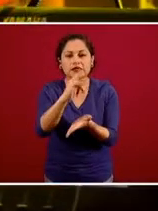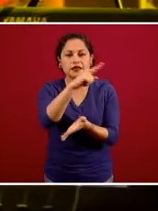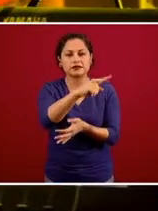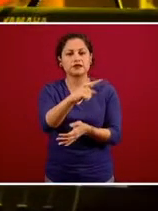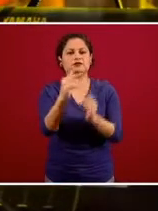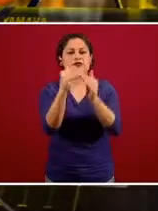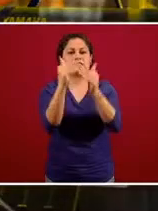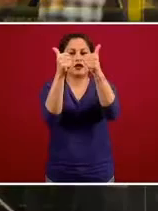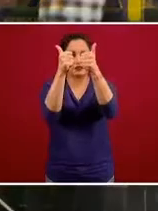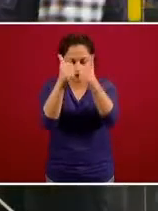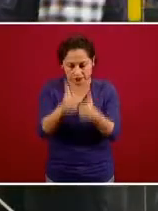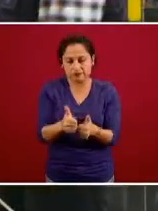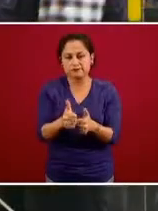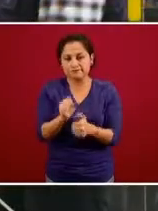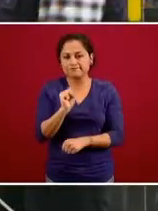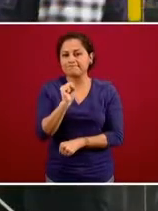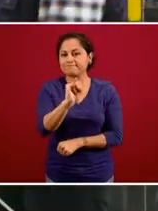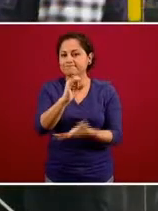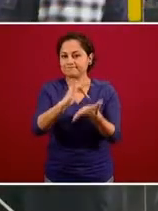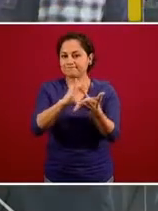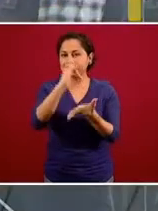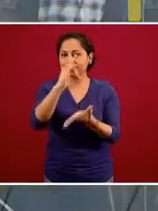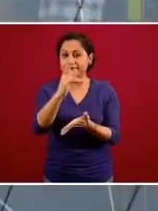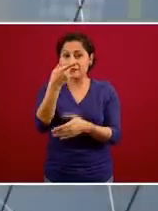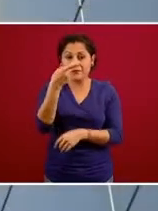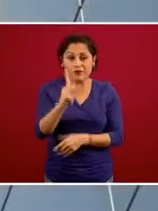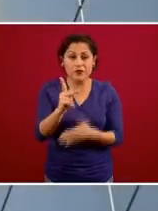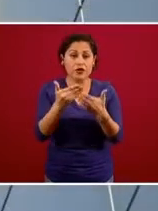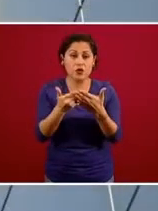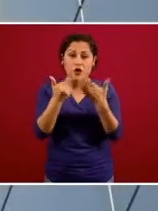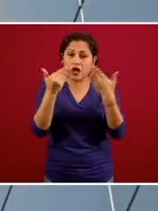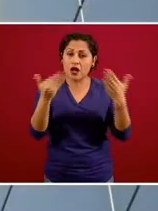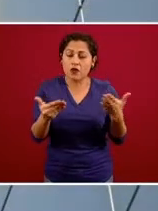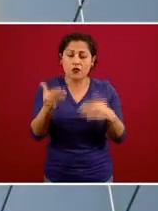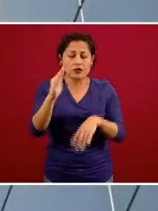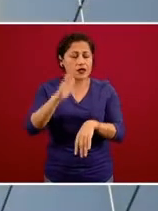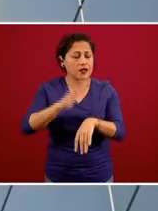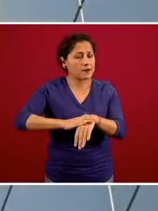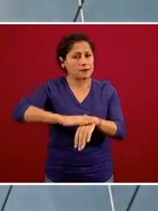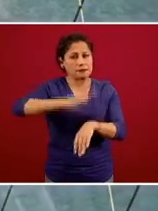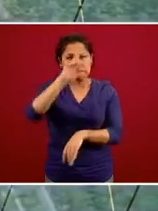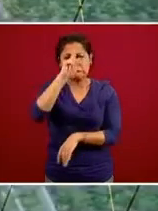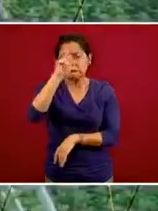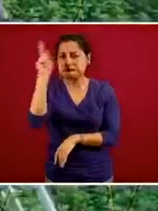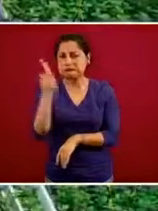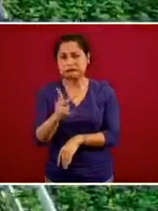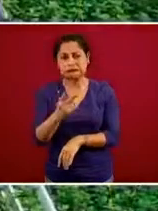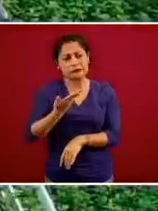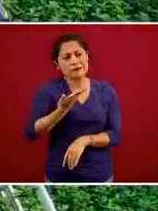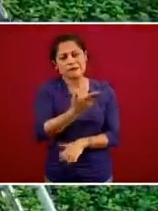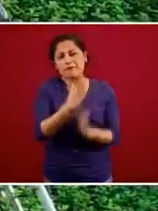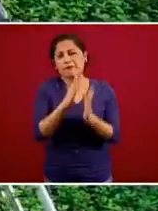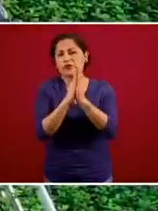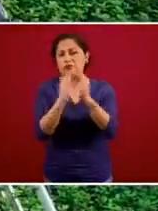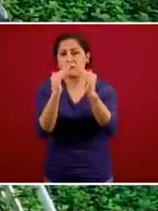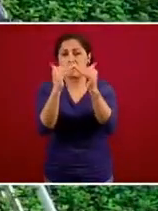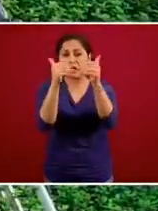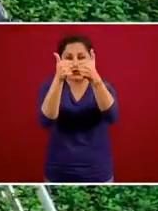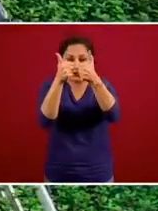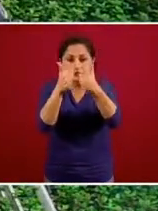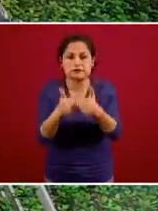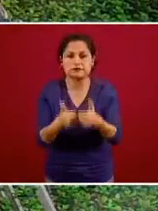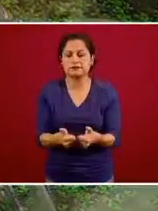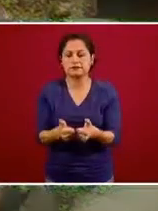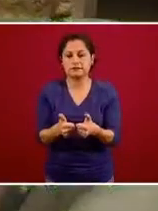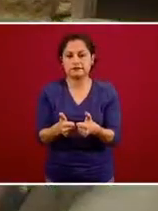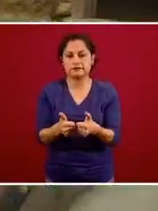we still have a ways to go, and thank you for being with us in this health distance program. But now more than ever, we ask